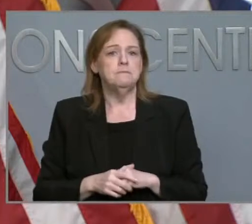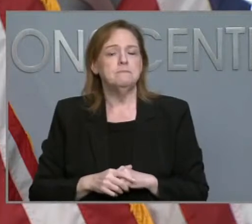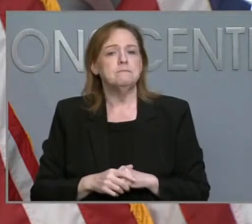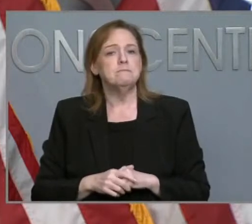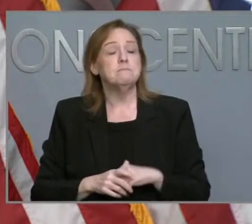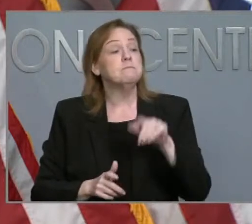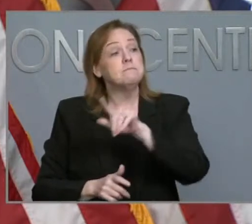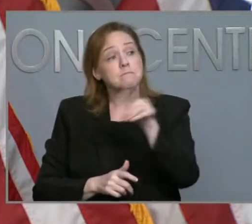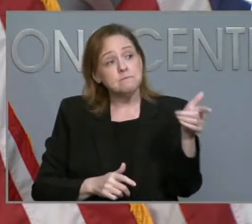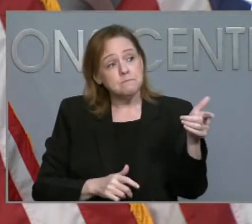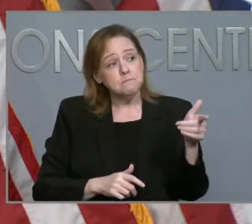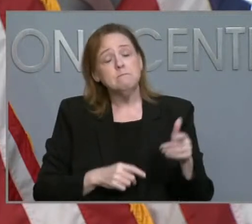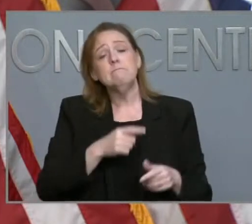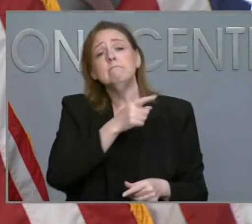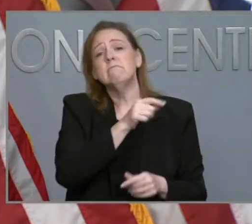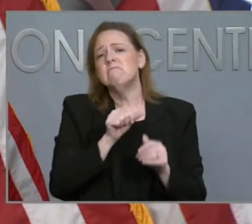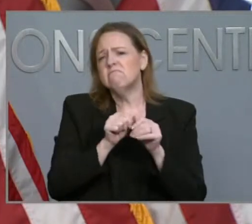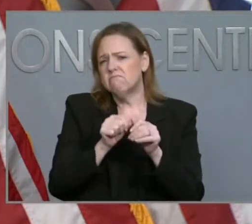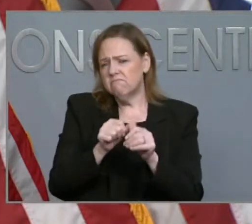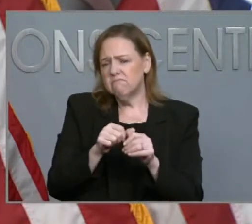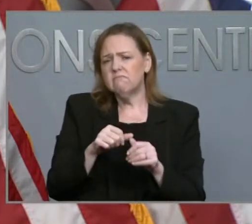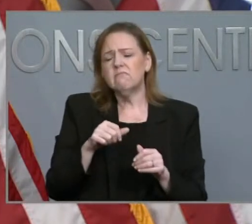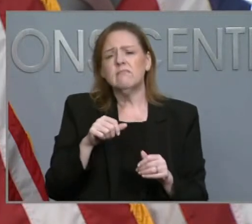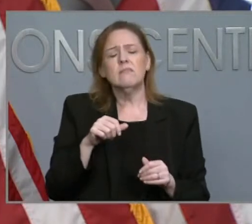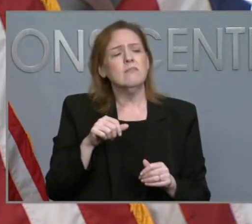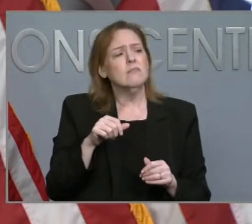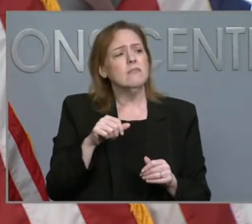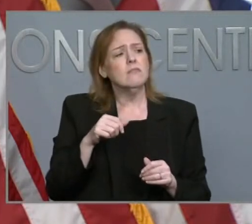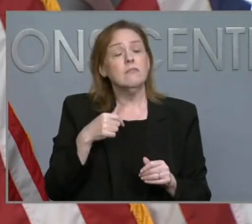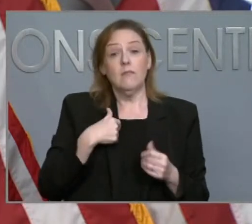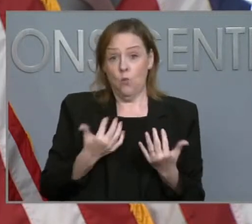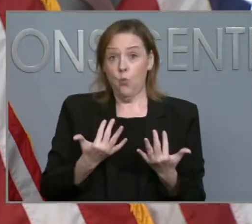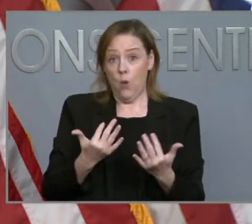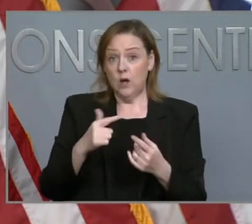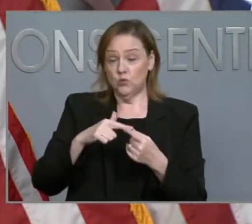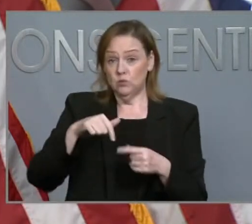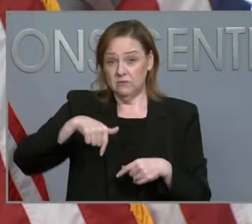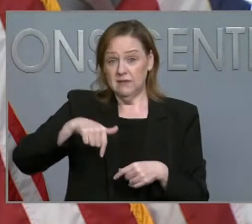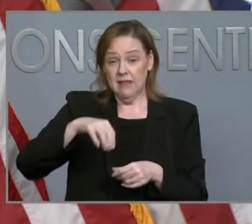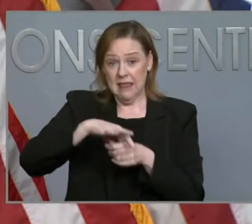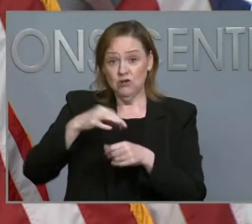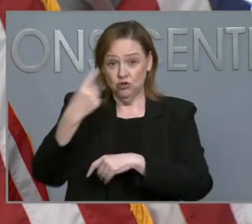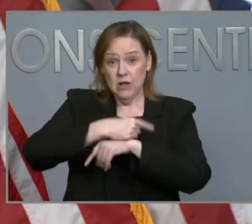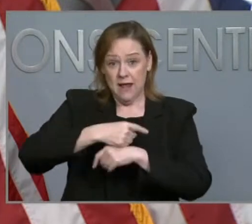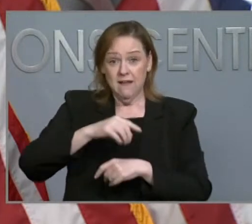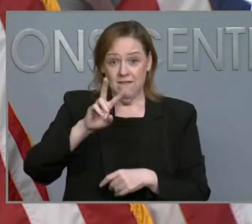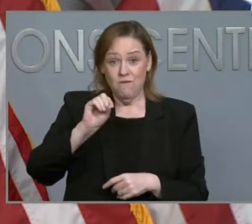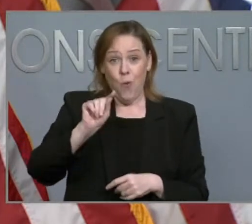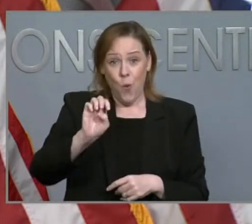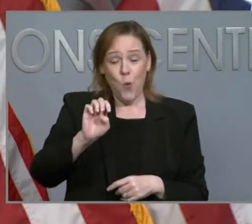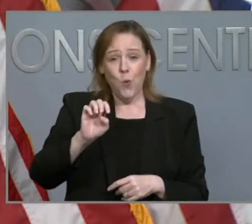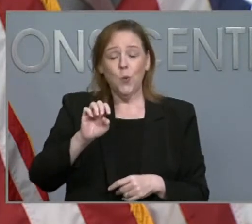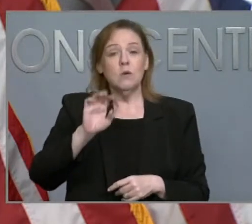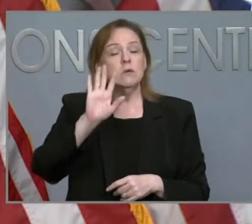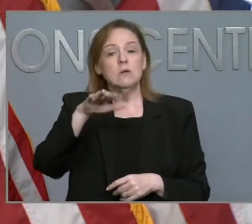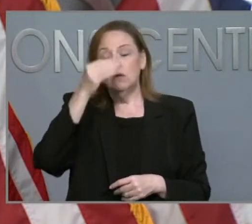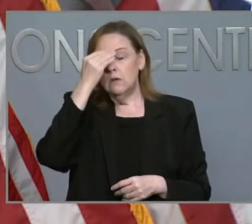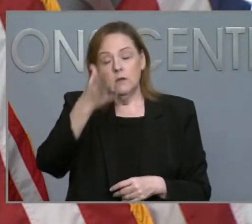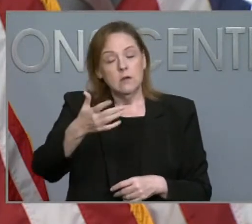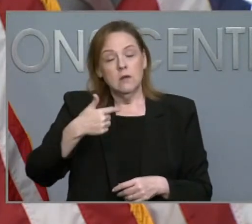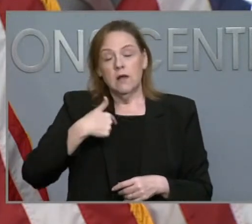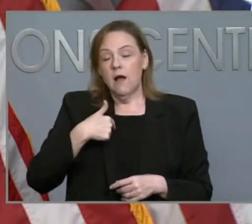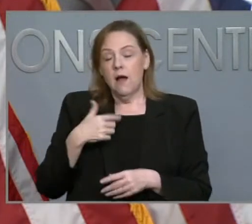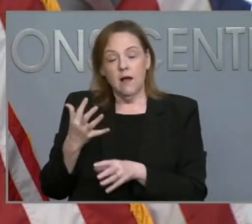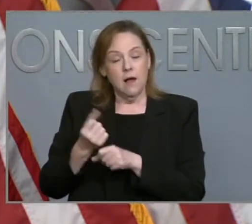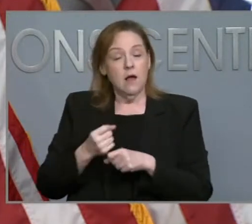Yes, keep going. I just waited until election day to vote this morning. I have never received so many text messages and